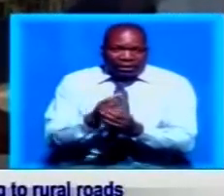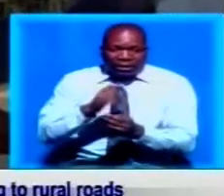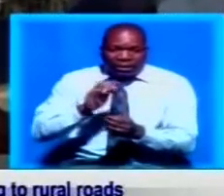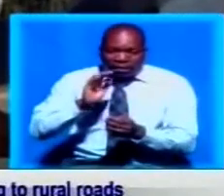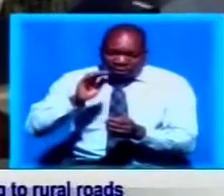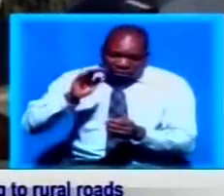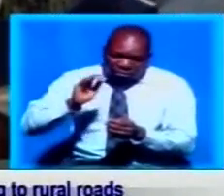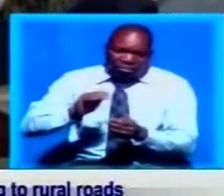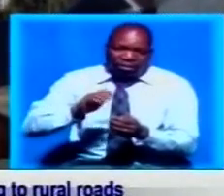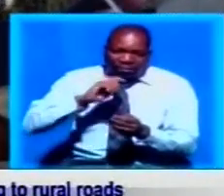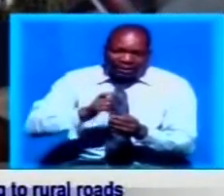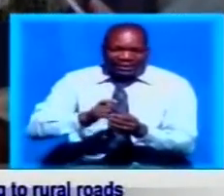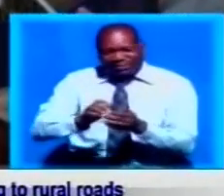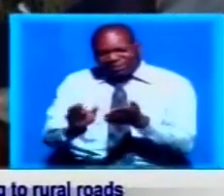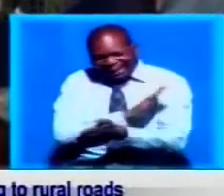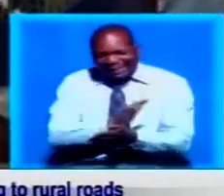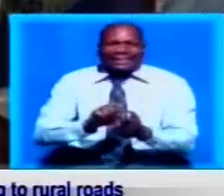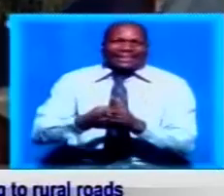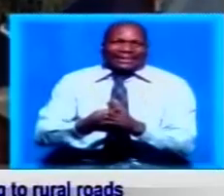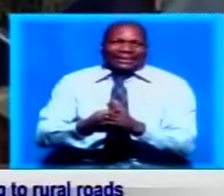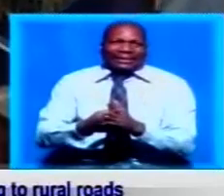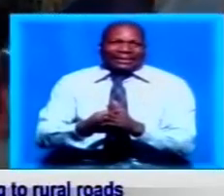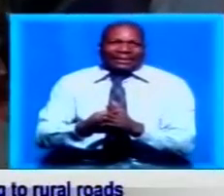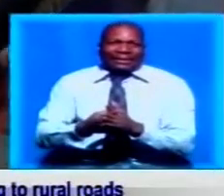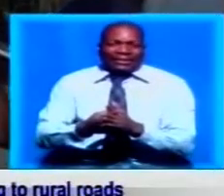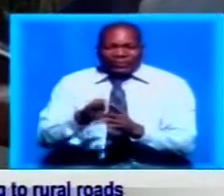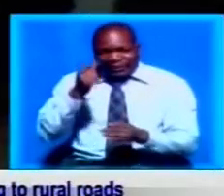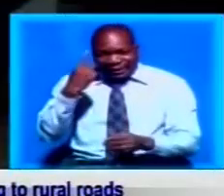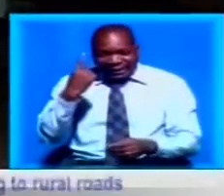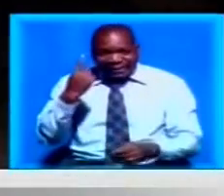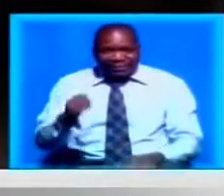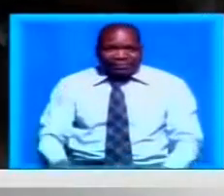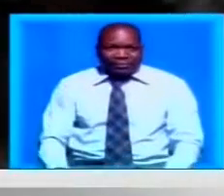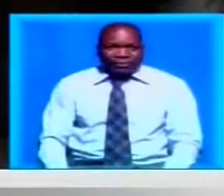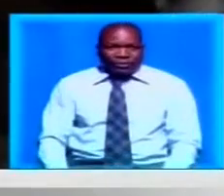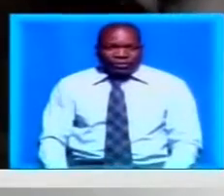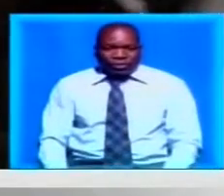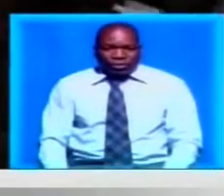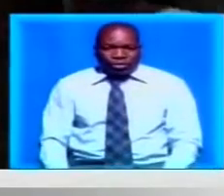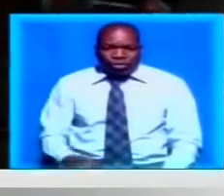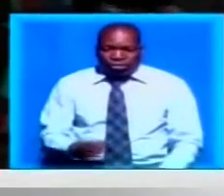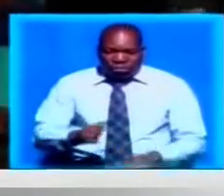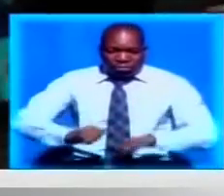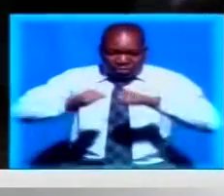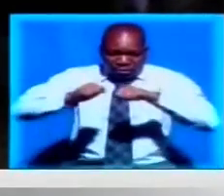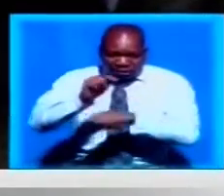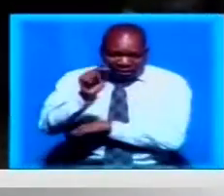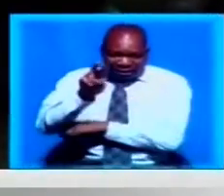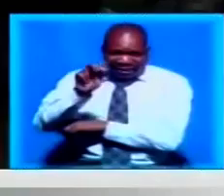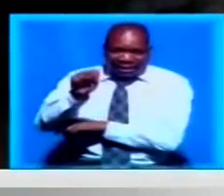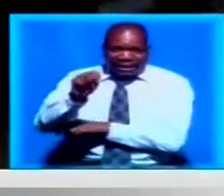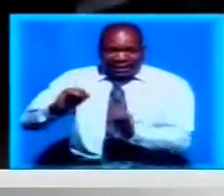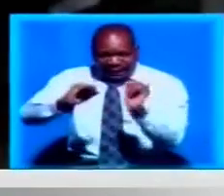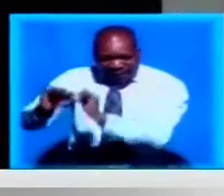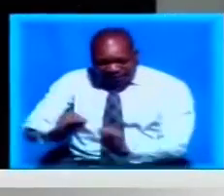their allowance to start off. It's a lesson. It has been noted. The ZRA Commissioner General says he will continue